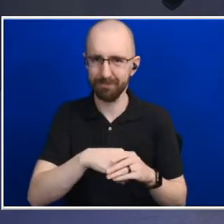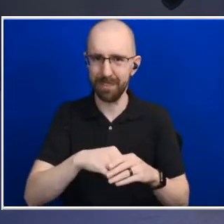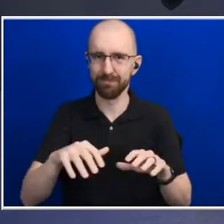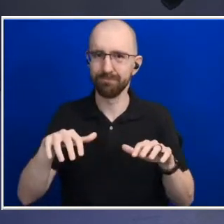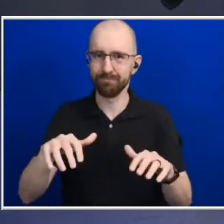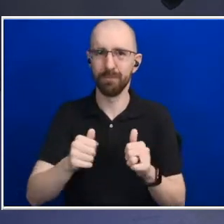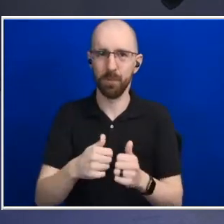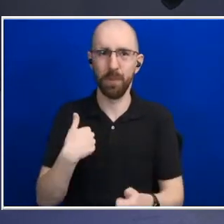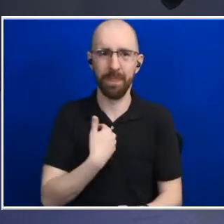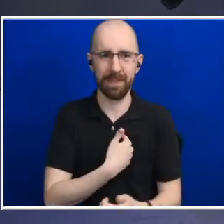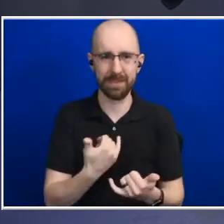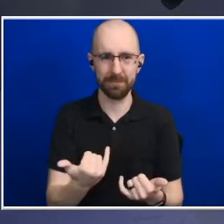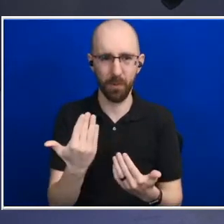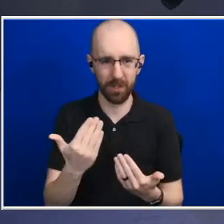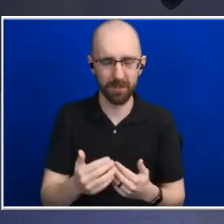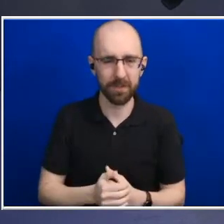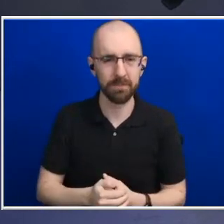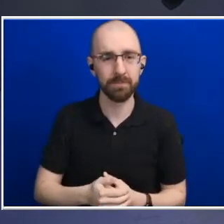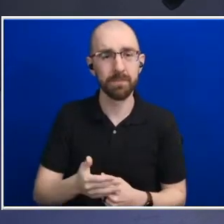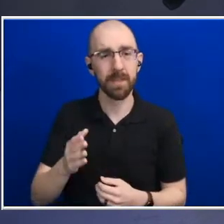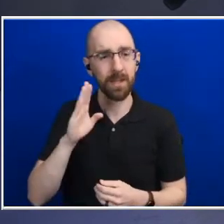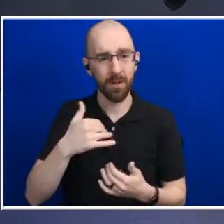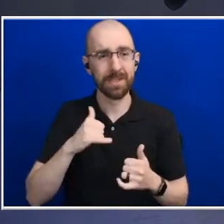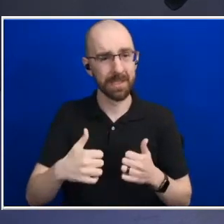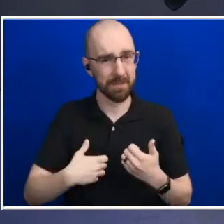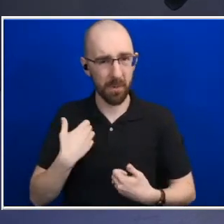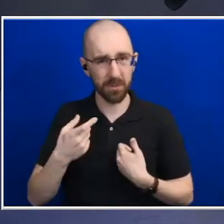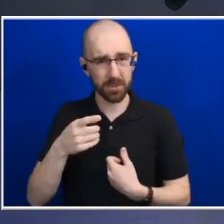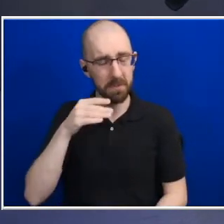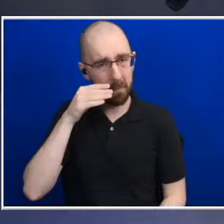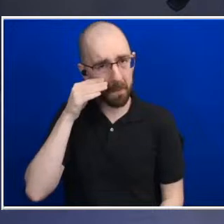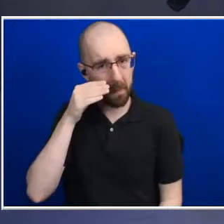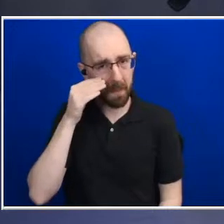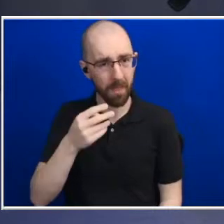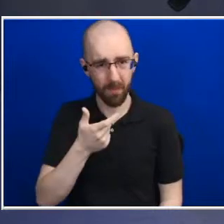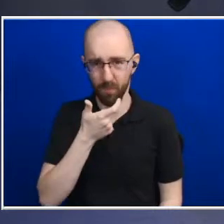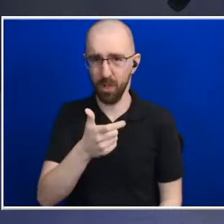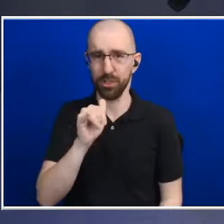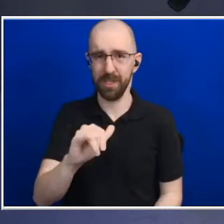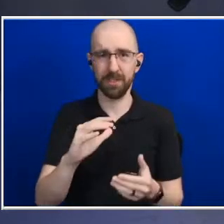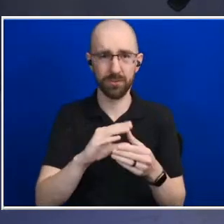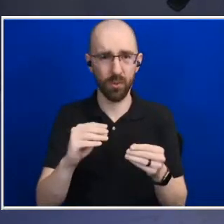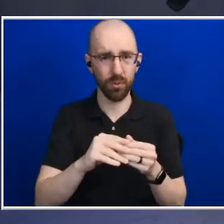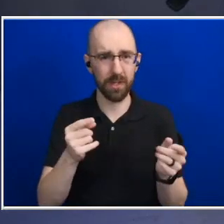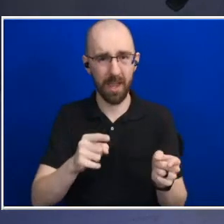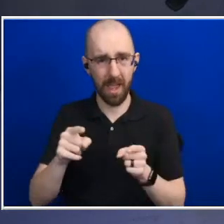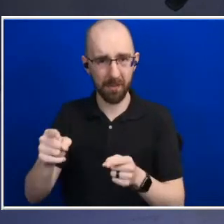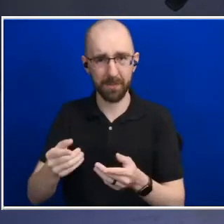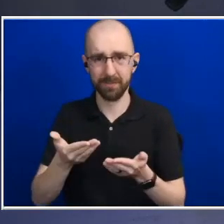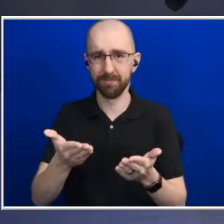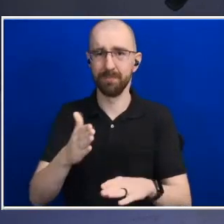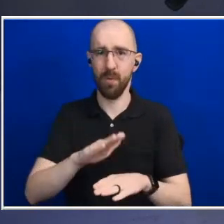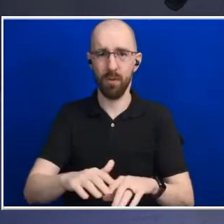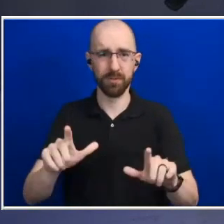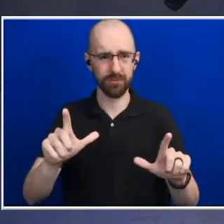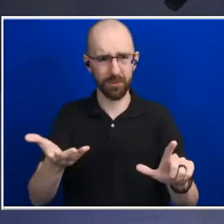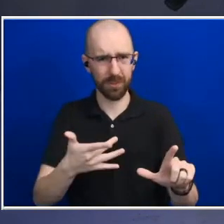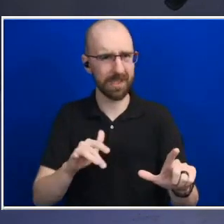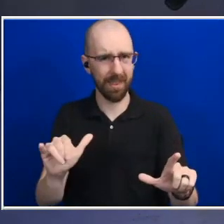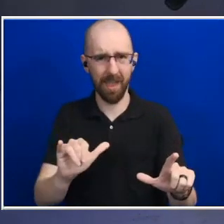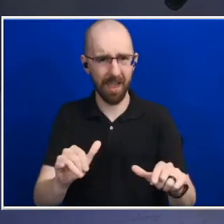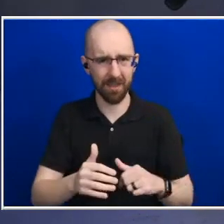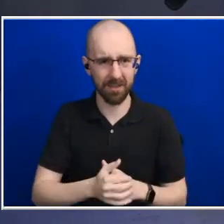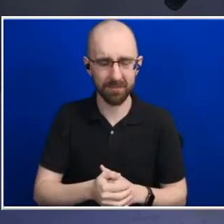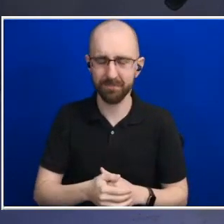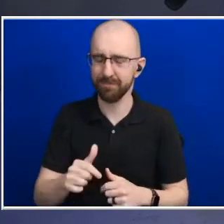Jay, I know it's still emotional for you, and watching that story unfold in front of you, what's that like? Yeah, I'm just proud of him. You really should